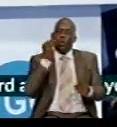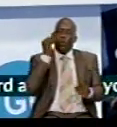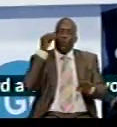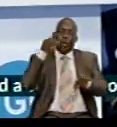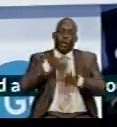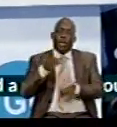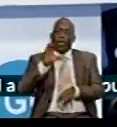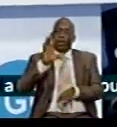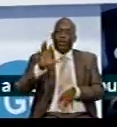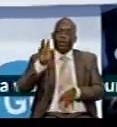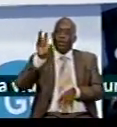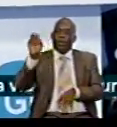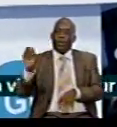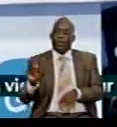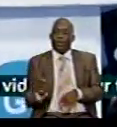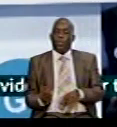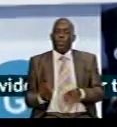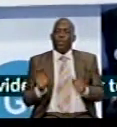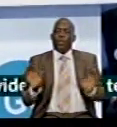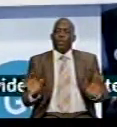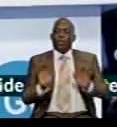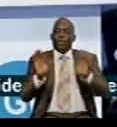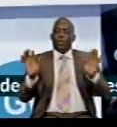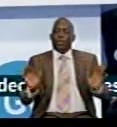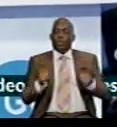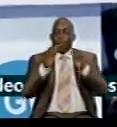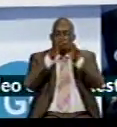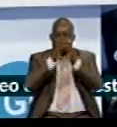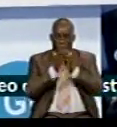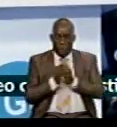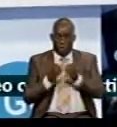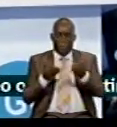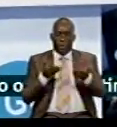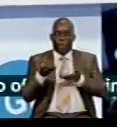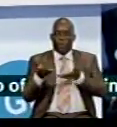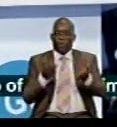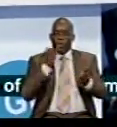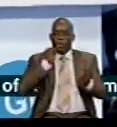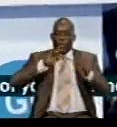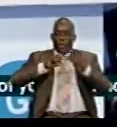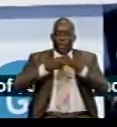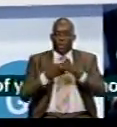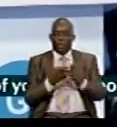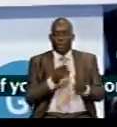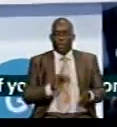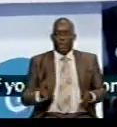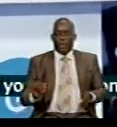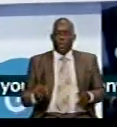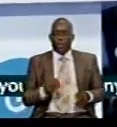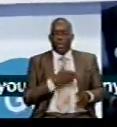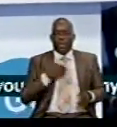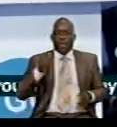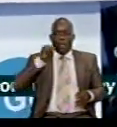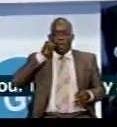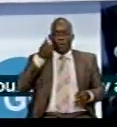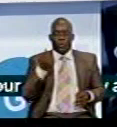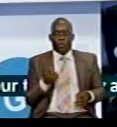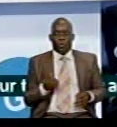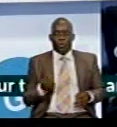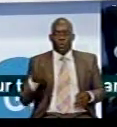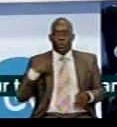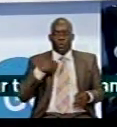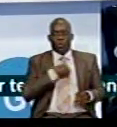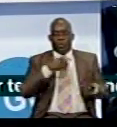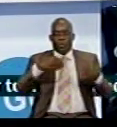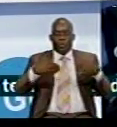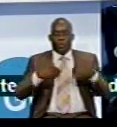rassurez-vous. Sunday worship service is starting. Service d'adoration du dimanche commence. And tomorrow, et demain, we have